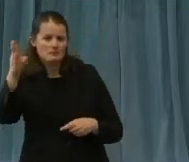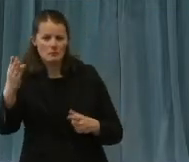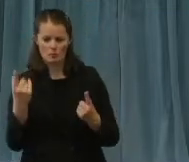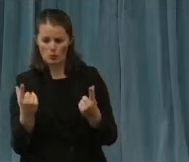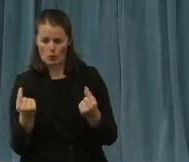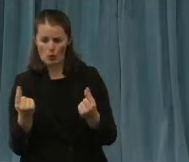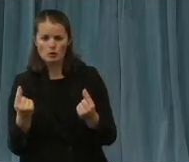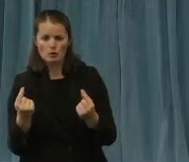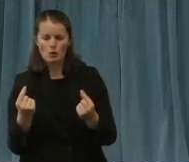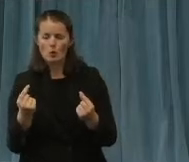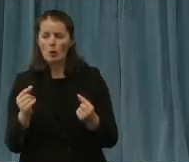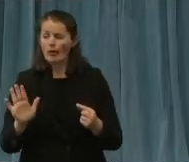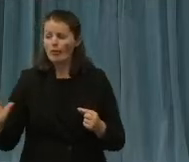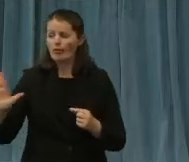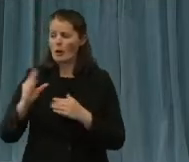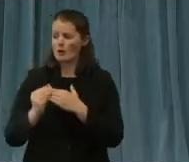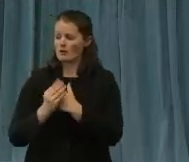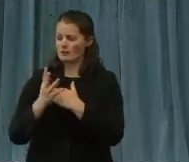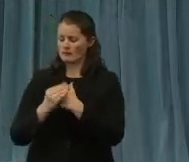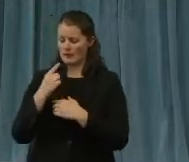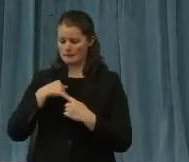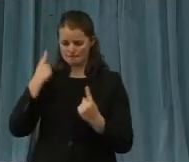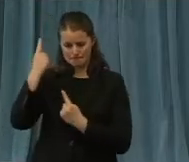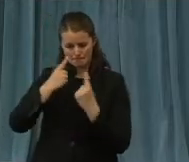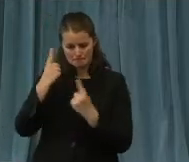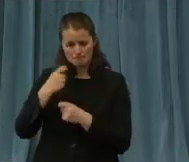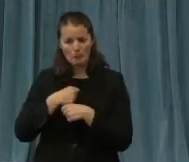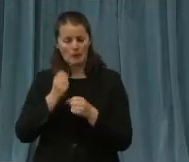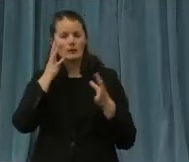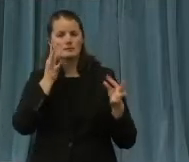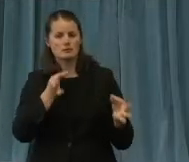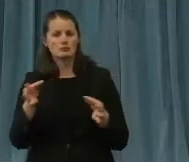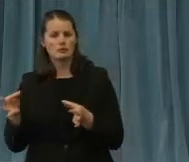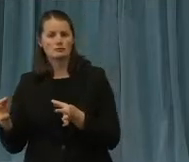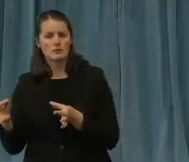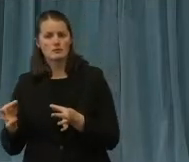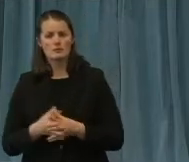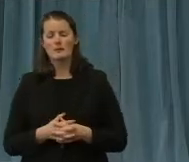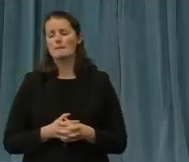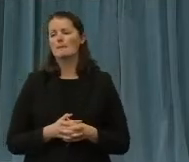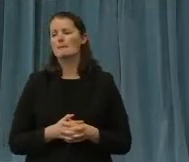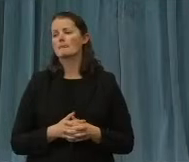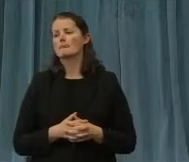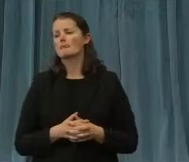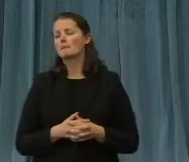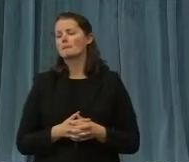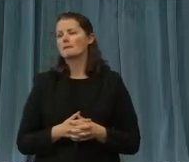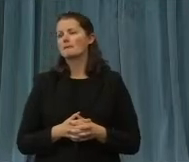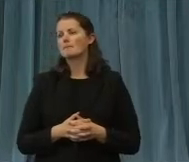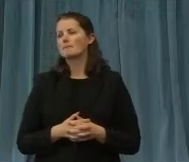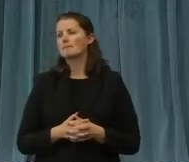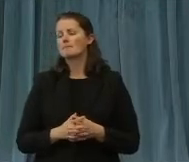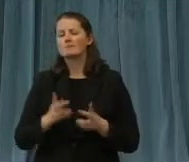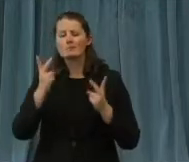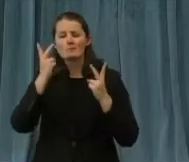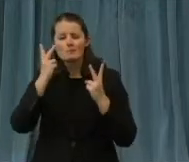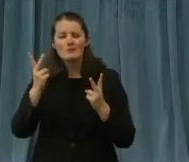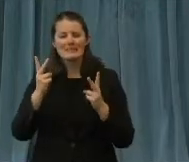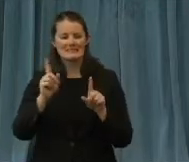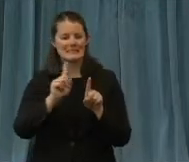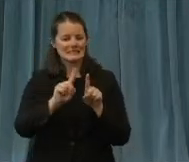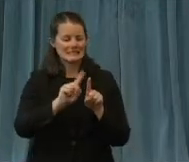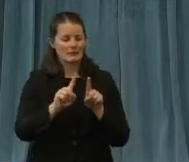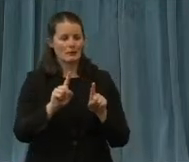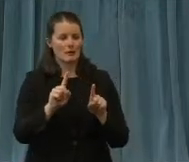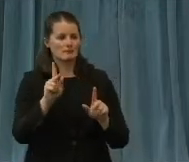we make these decisions, and I want Nevada to know when you hear various people talking about they heard this and their experts say